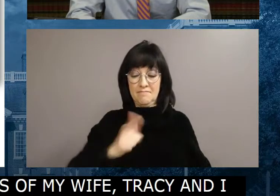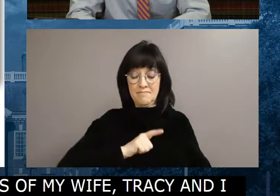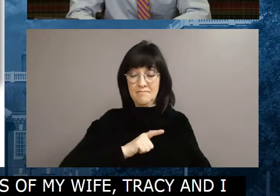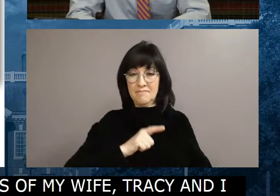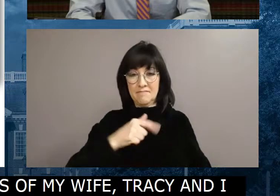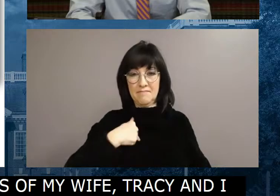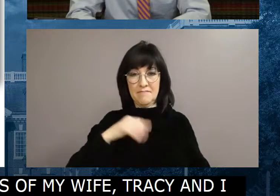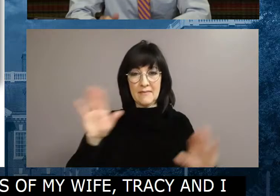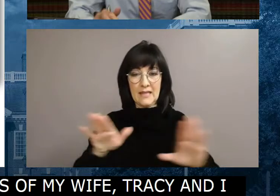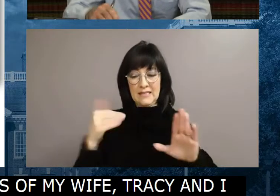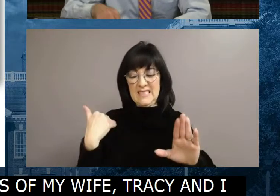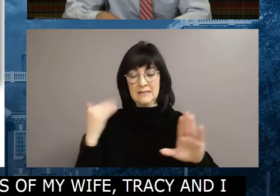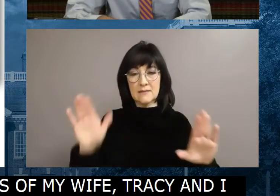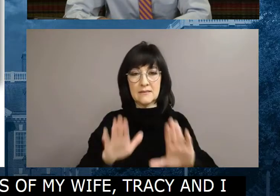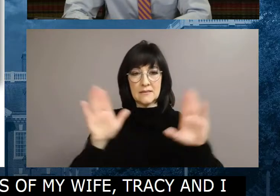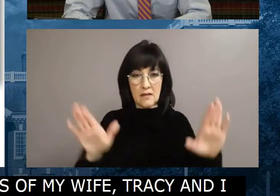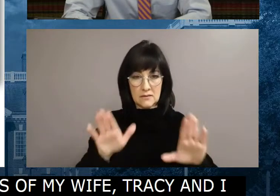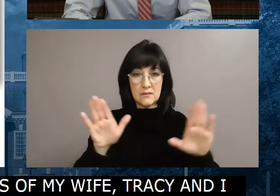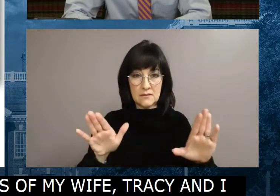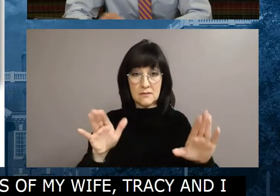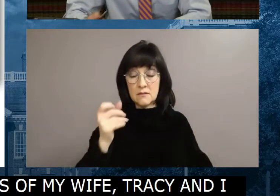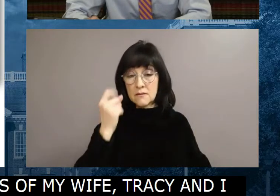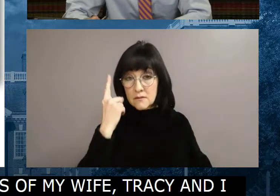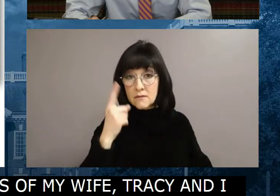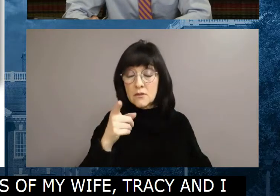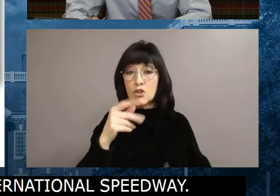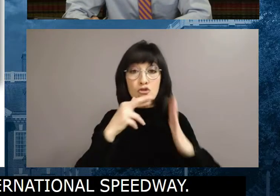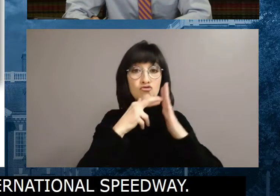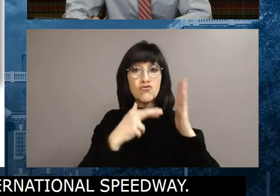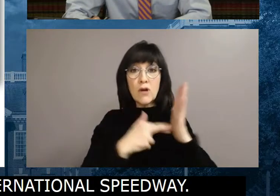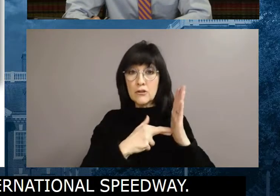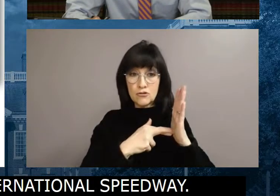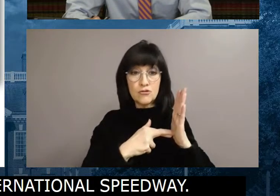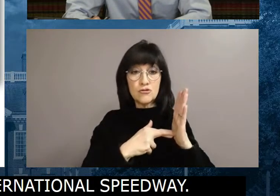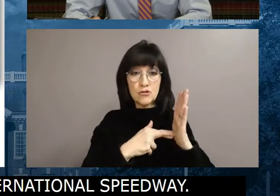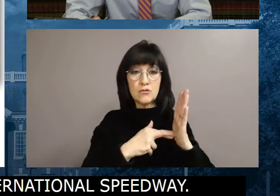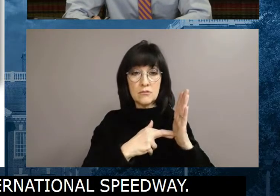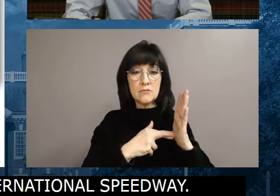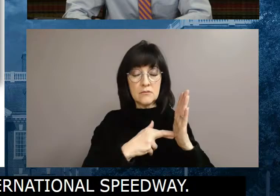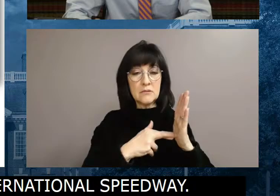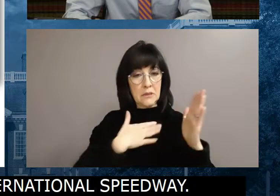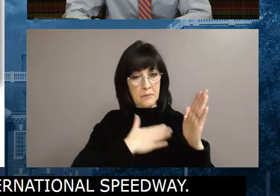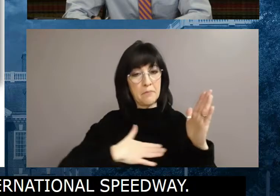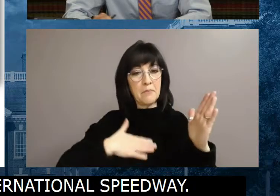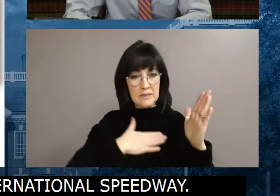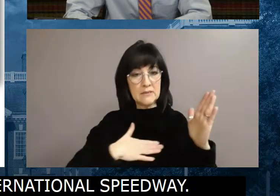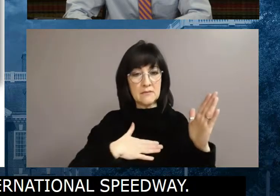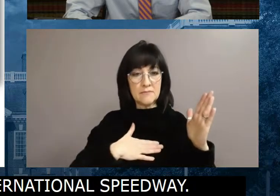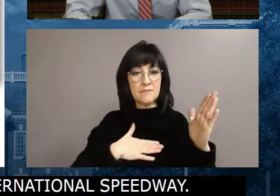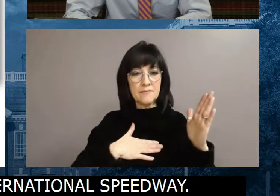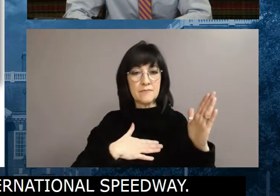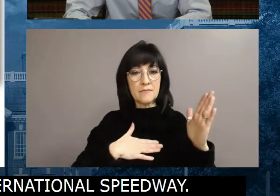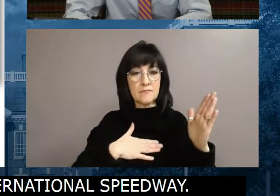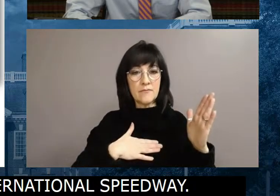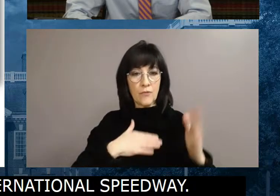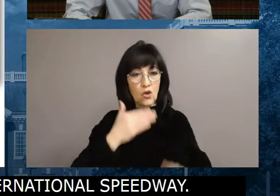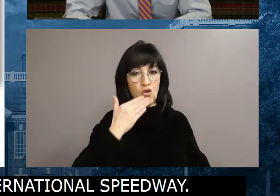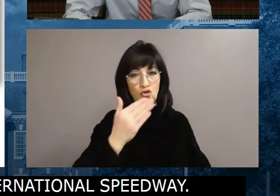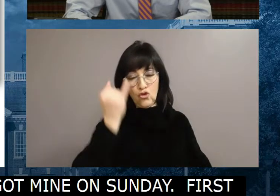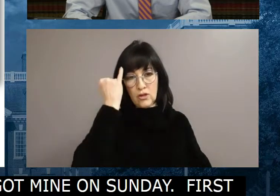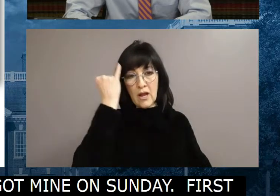get registered, first of all, to register. It's much easier to get you an appointment if you're on one of our